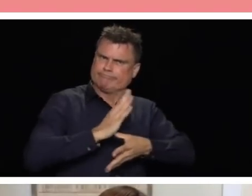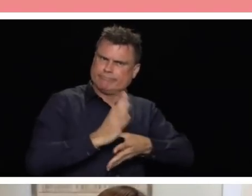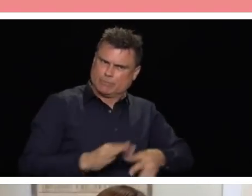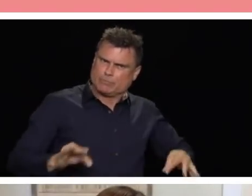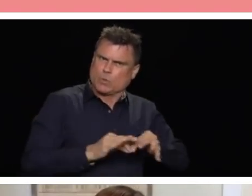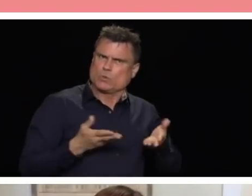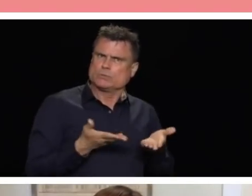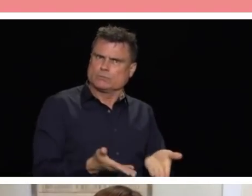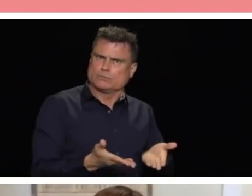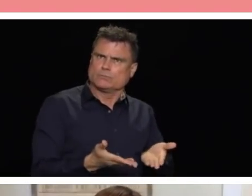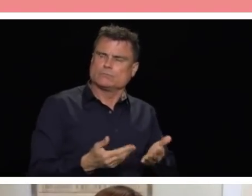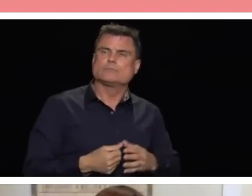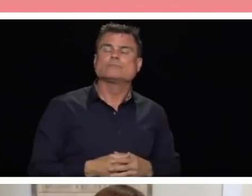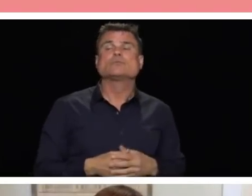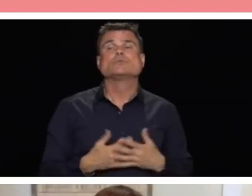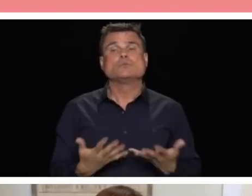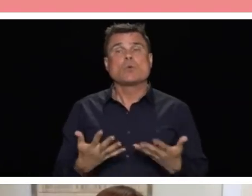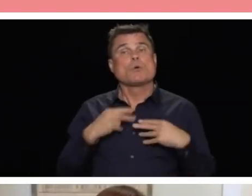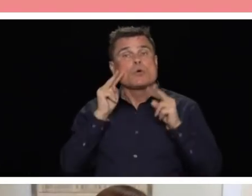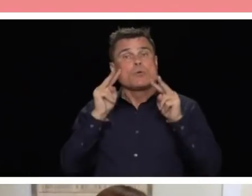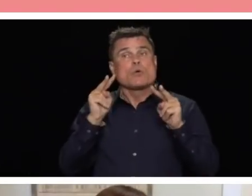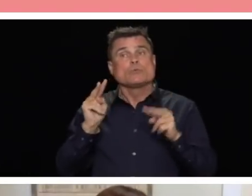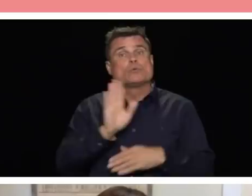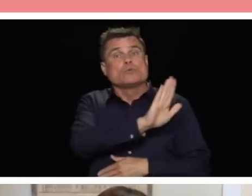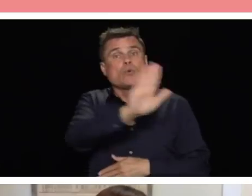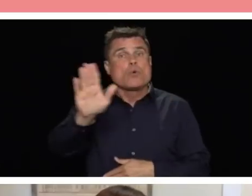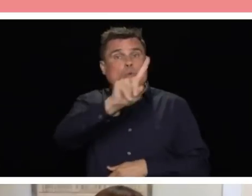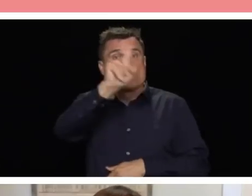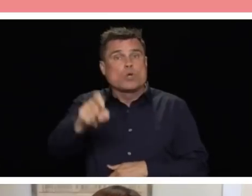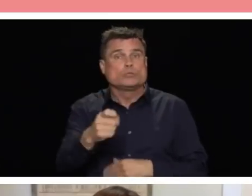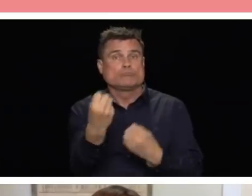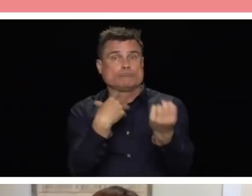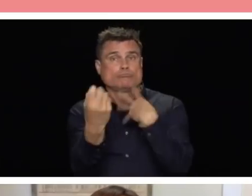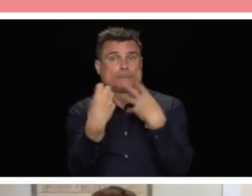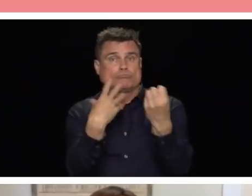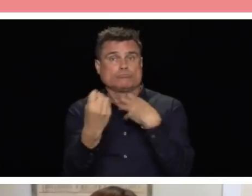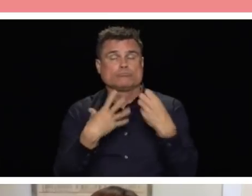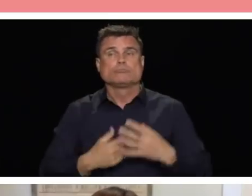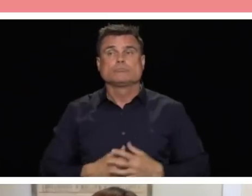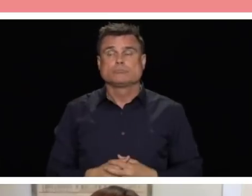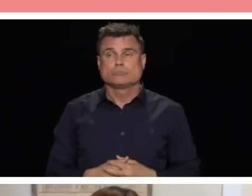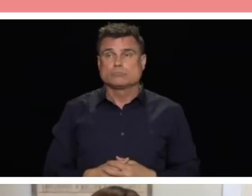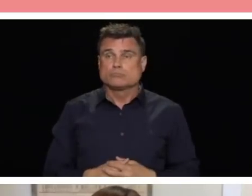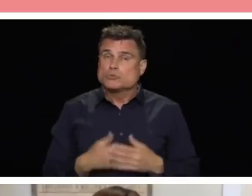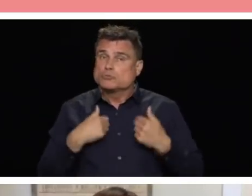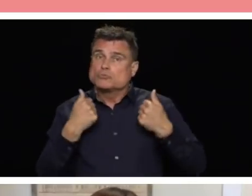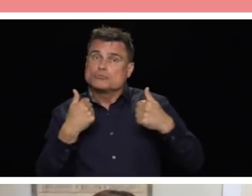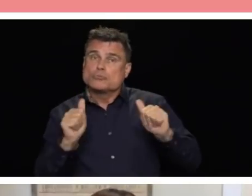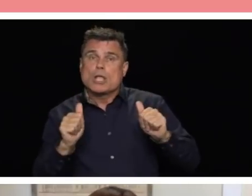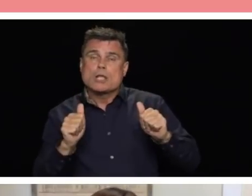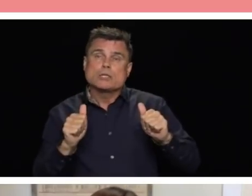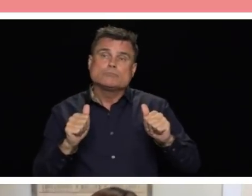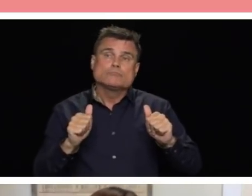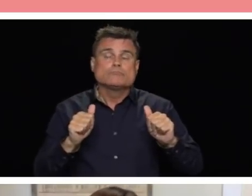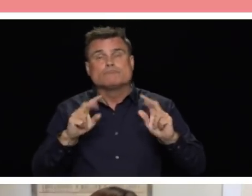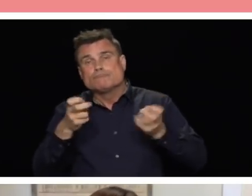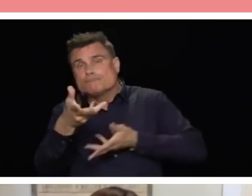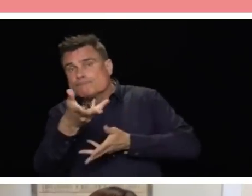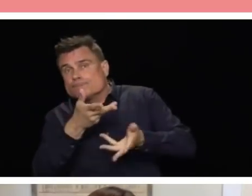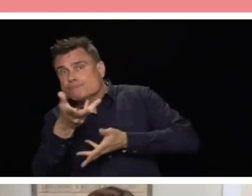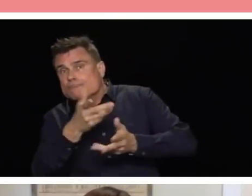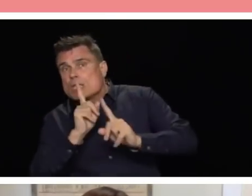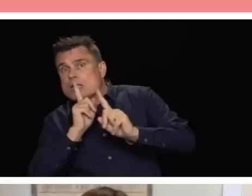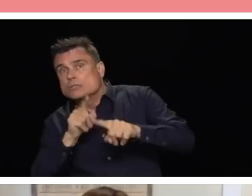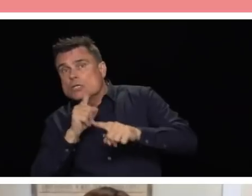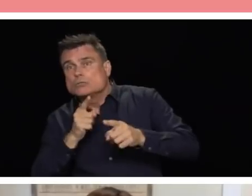to hearing your questions and making sure we can continue to work with public health to ensure childcare can safely operate in this province. Thank you.